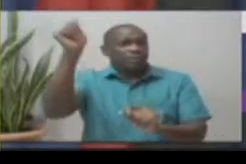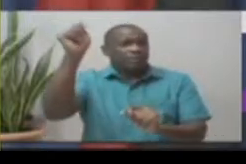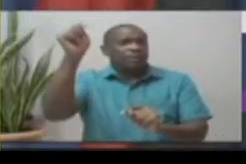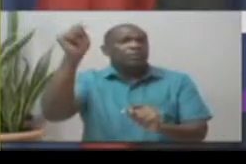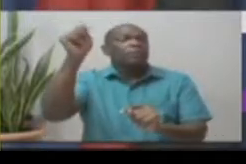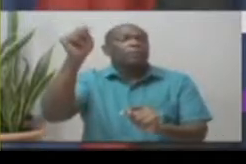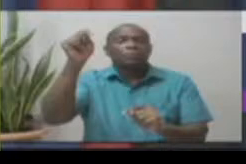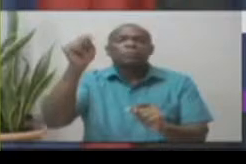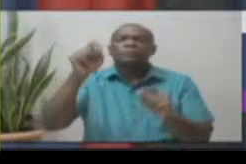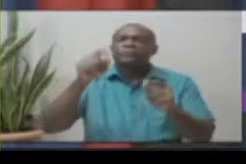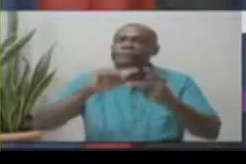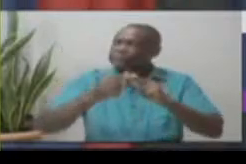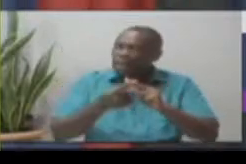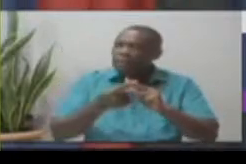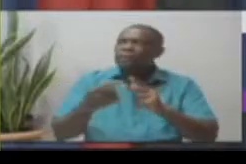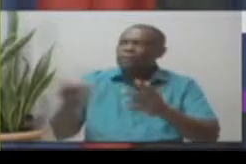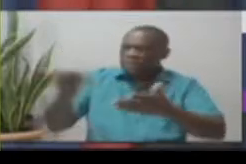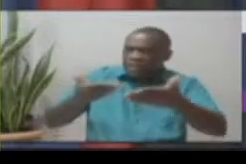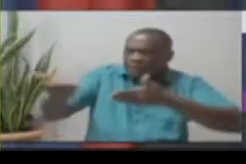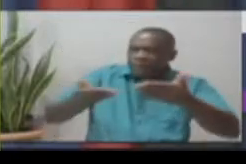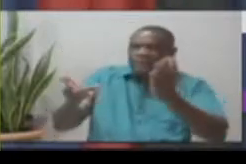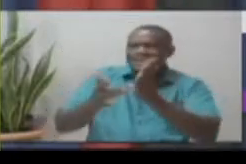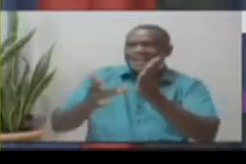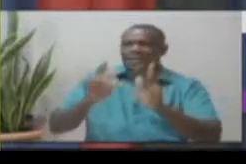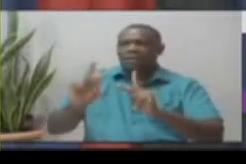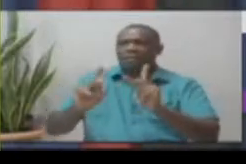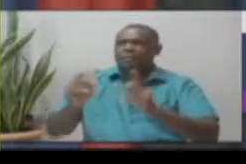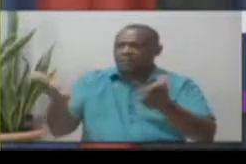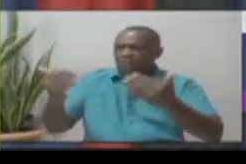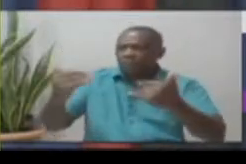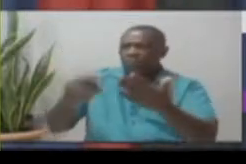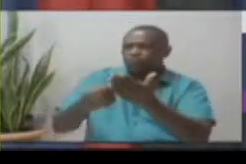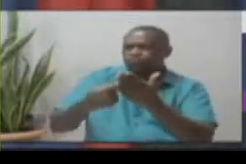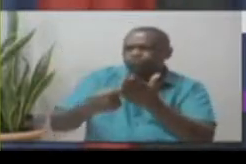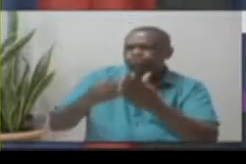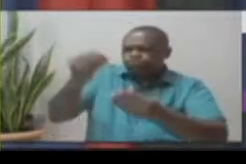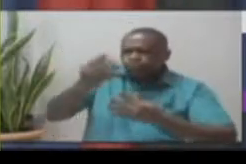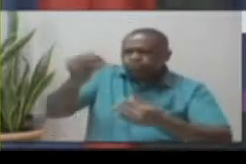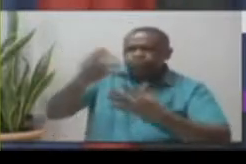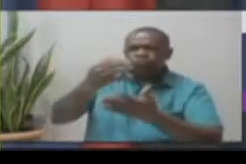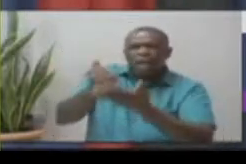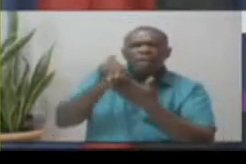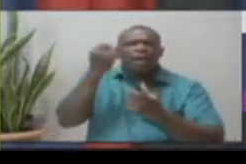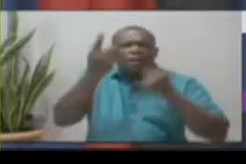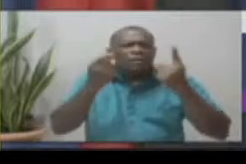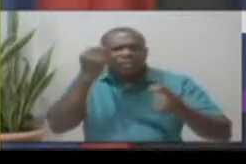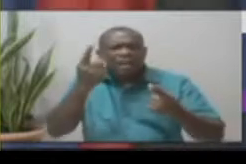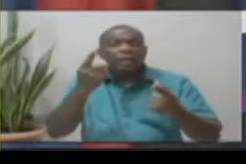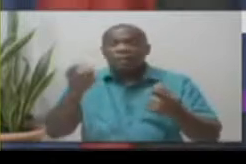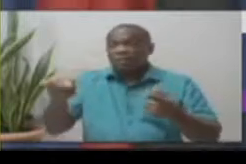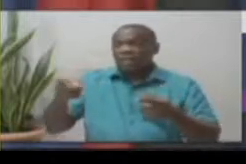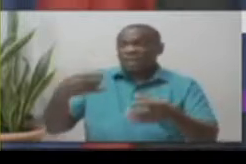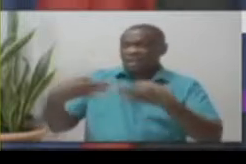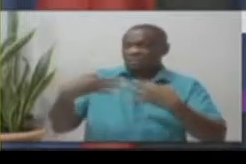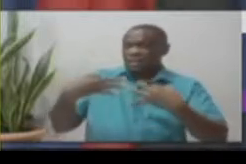us. This could last for a year. And then there were other people who were historians of